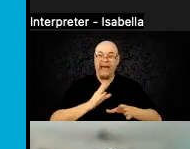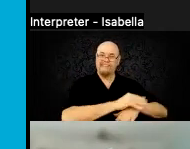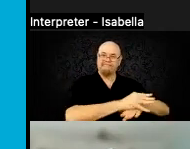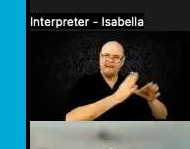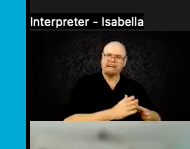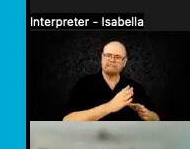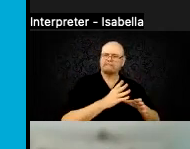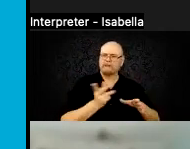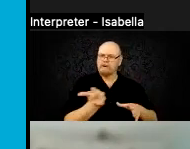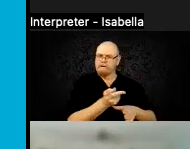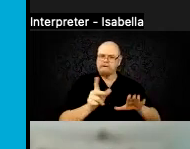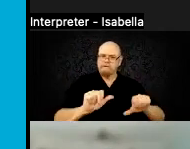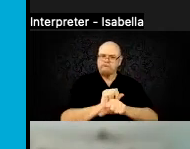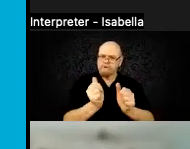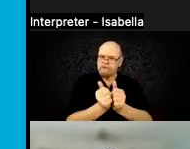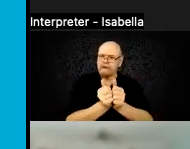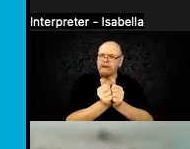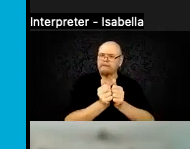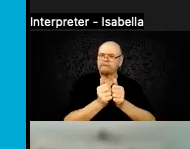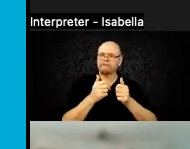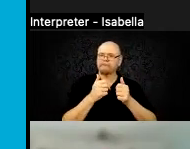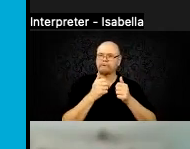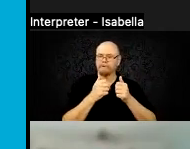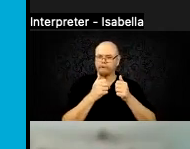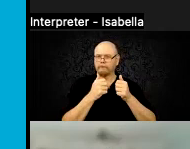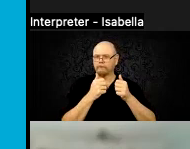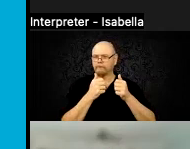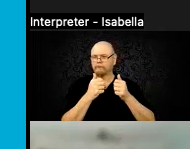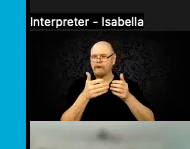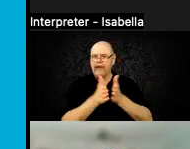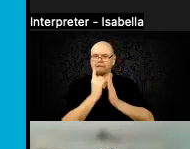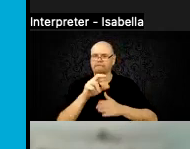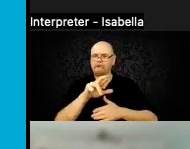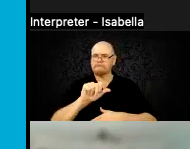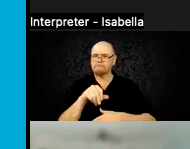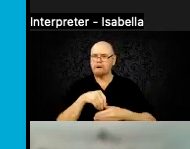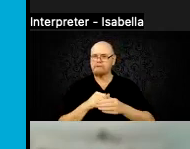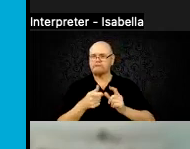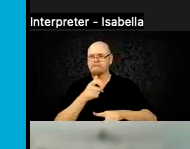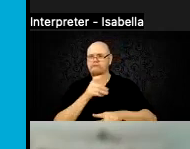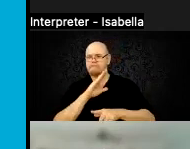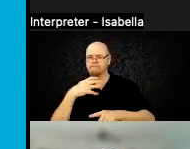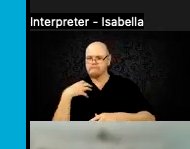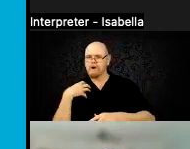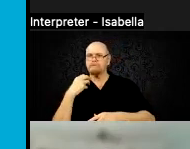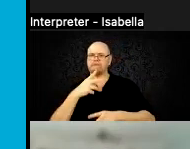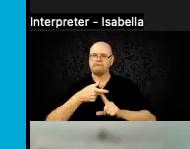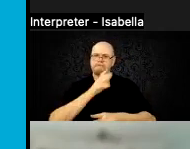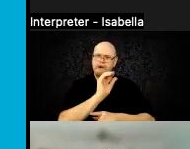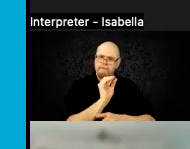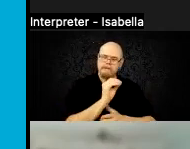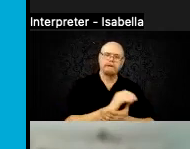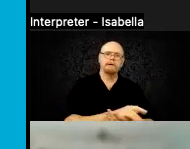reasonable accommodation requests with an employer. And like we mentioned before, we can just really help talk through